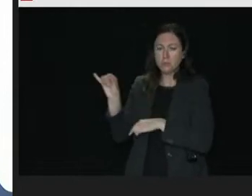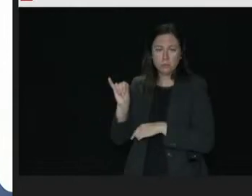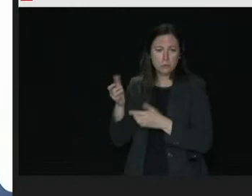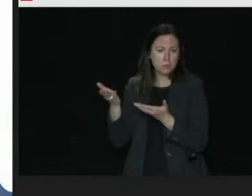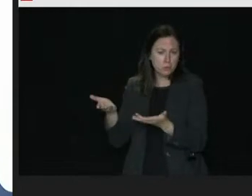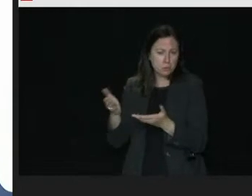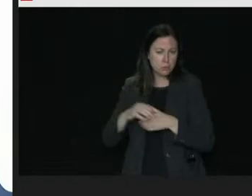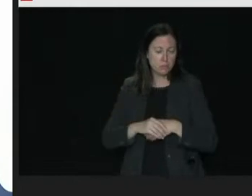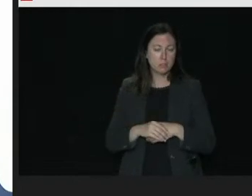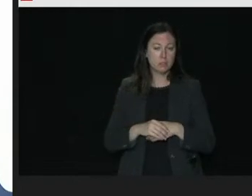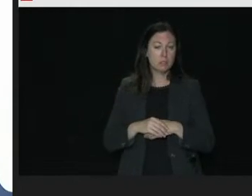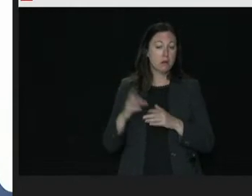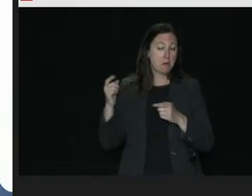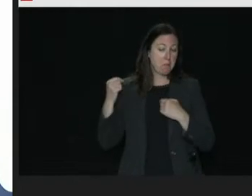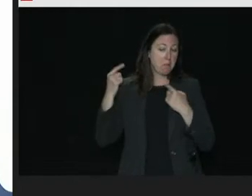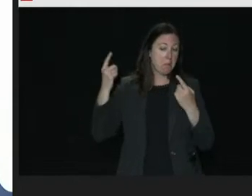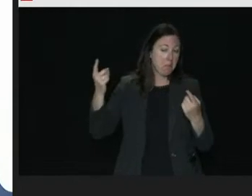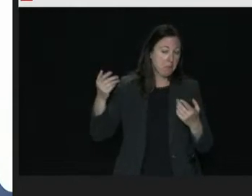Over time,